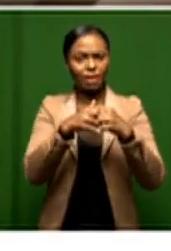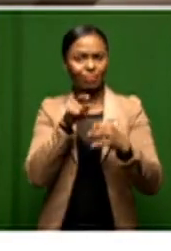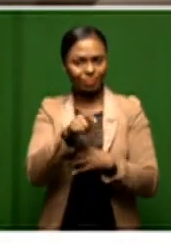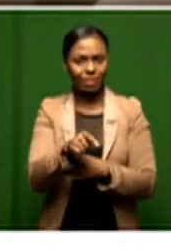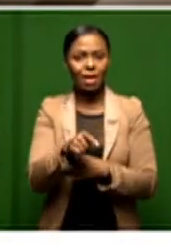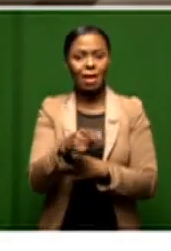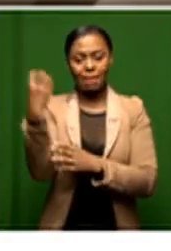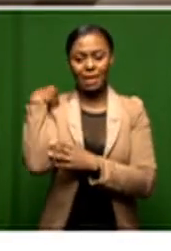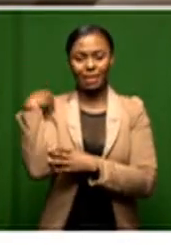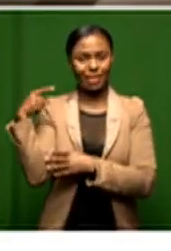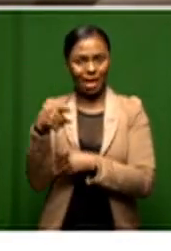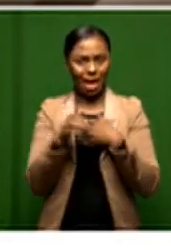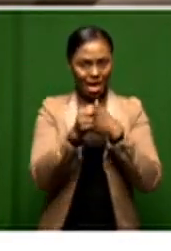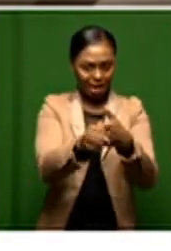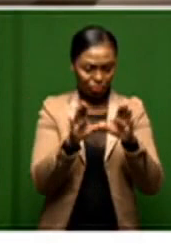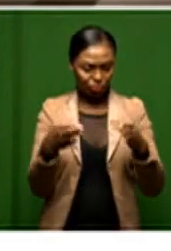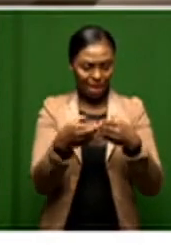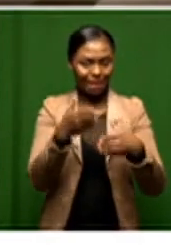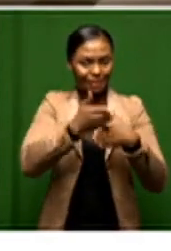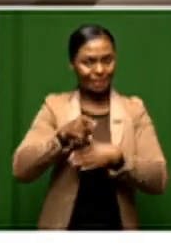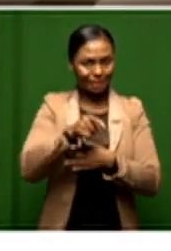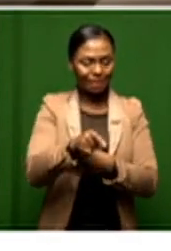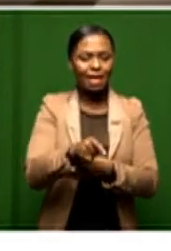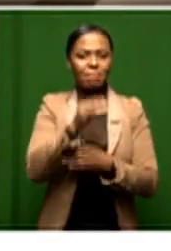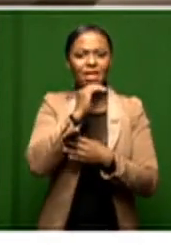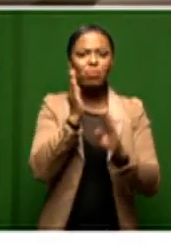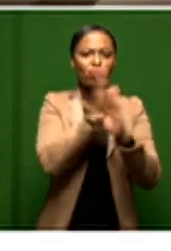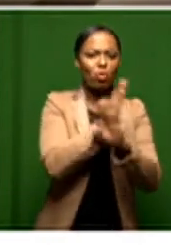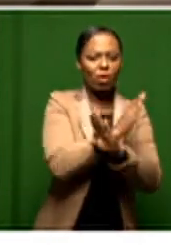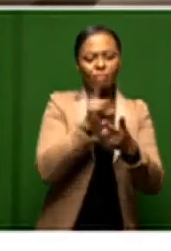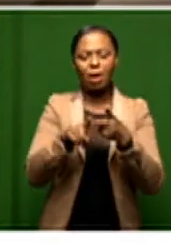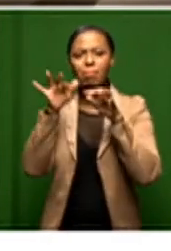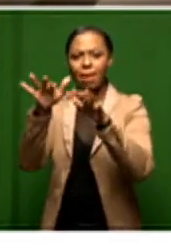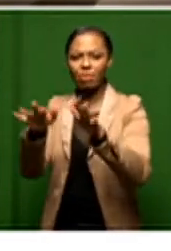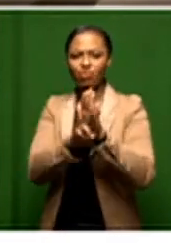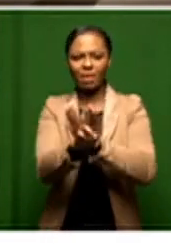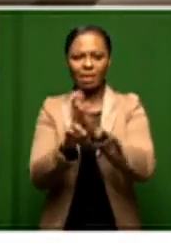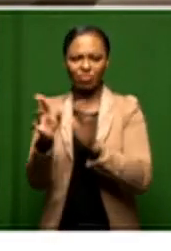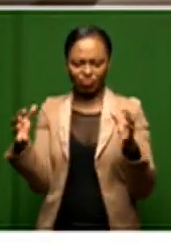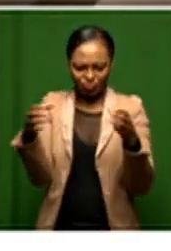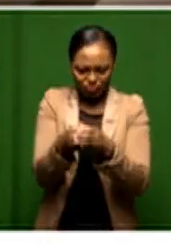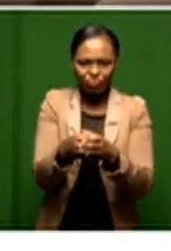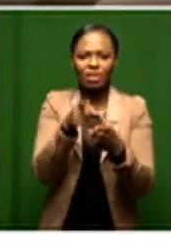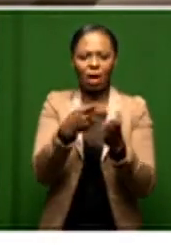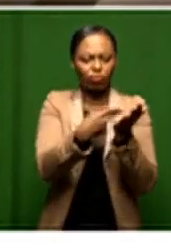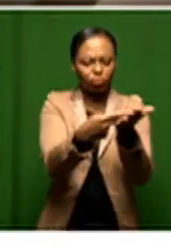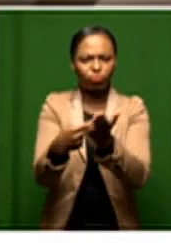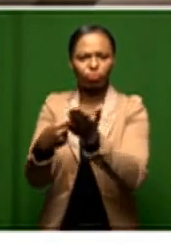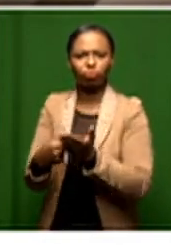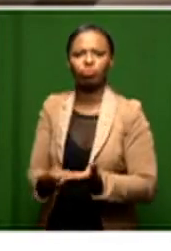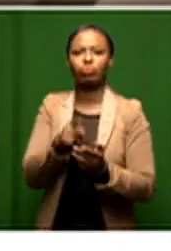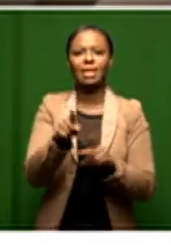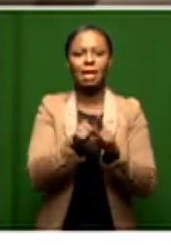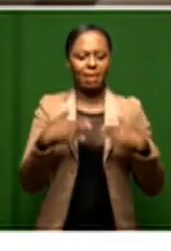minister and consisting of both private and public representatives of both private and public